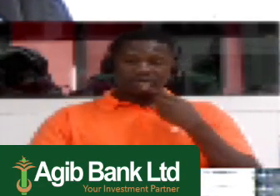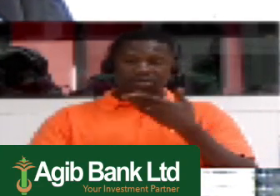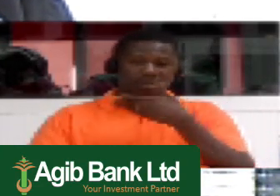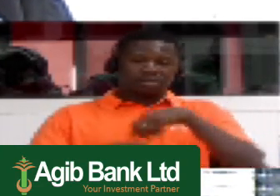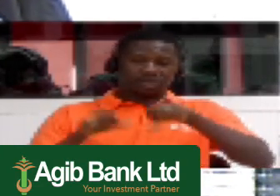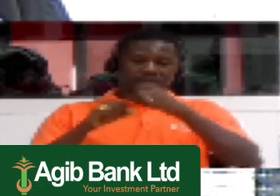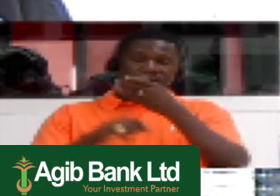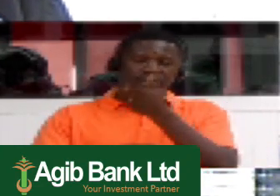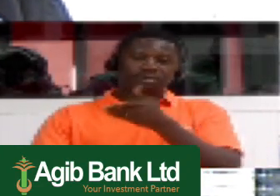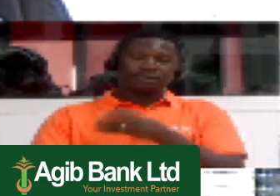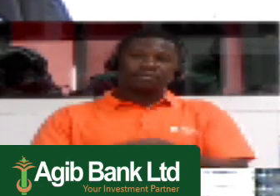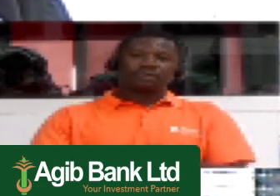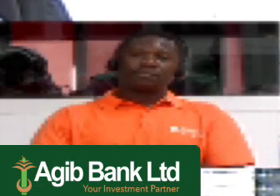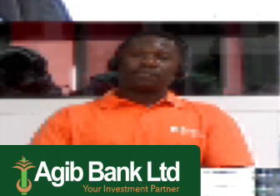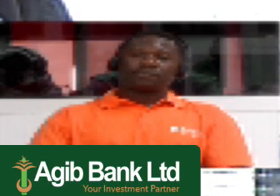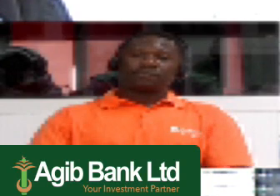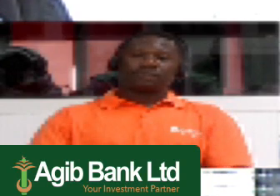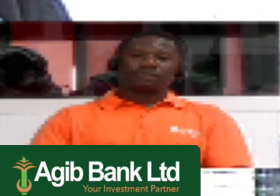versatile.